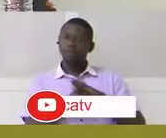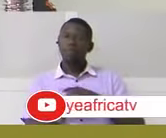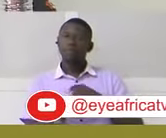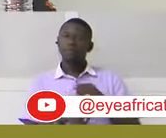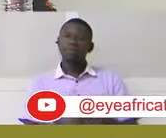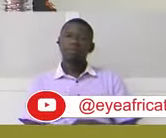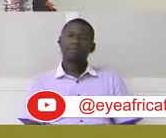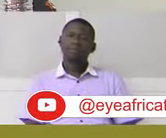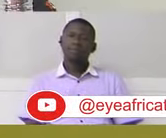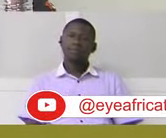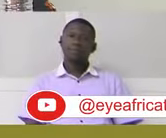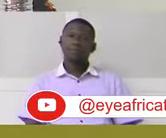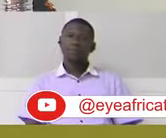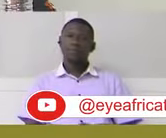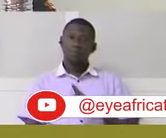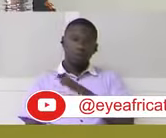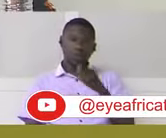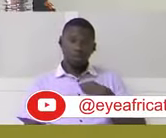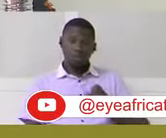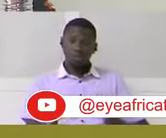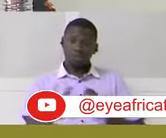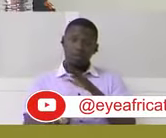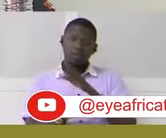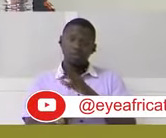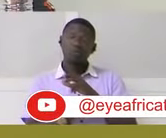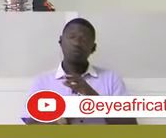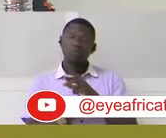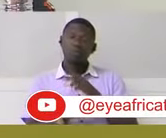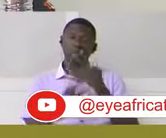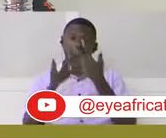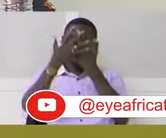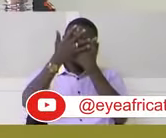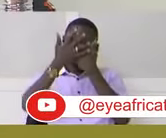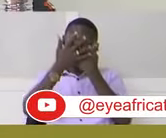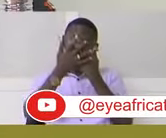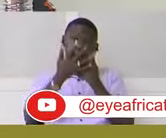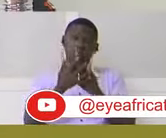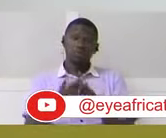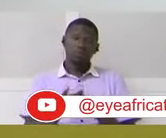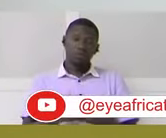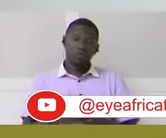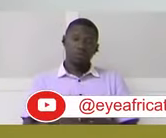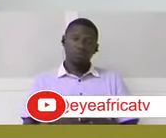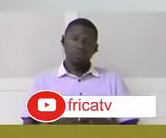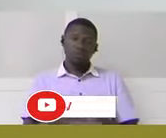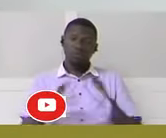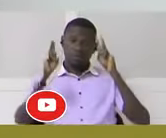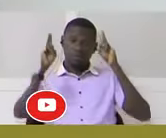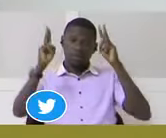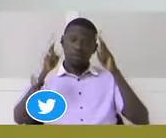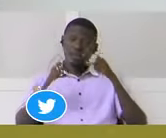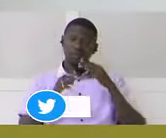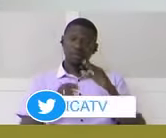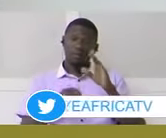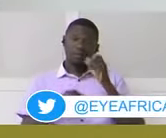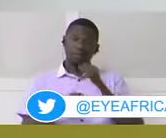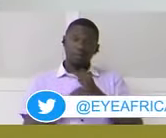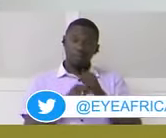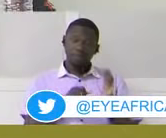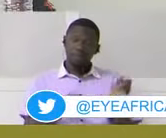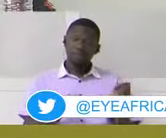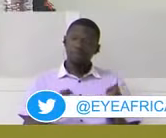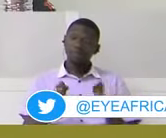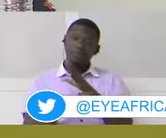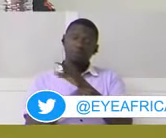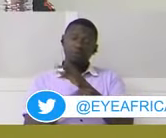mwale. Were they not sent to mile 2 by the president? President Omaluki mile 2. Yes, ma, they were sent to mile 2. Yes, I'm a kasoda.